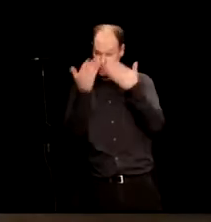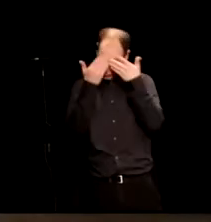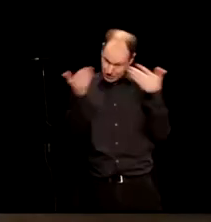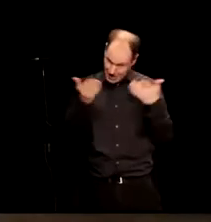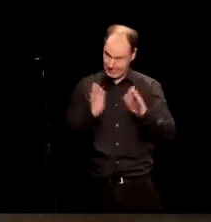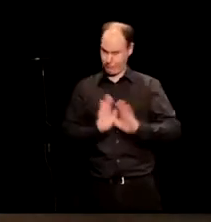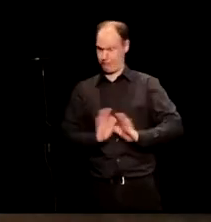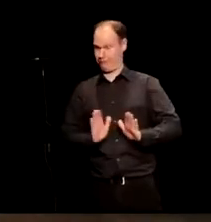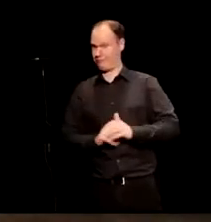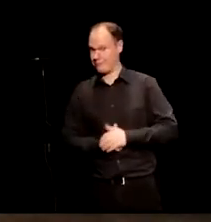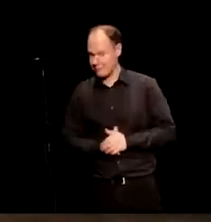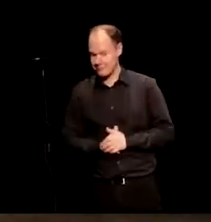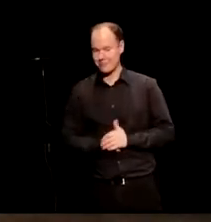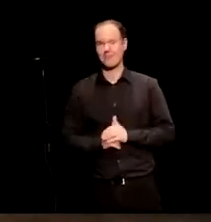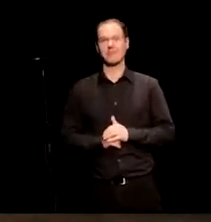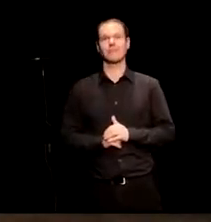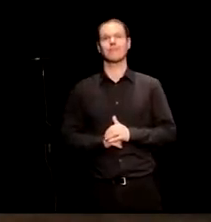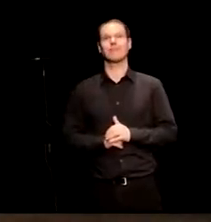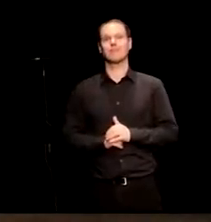them.